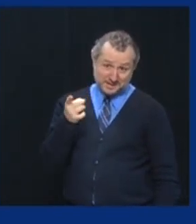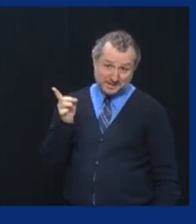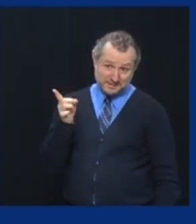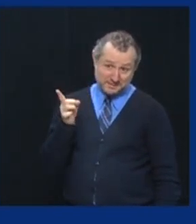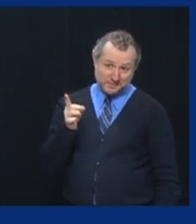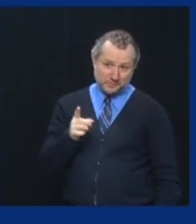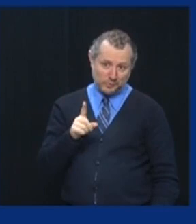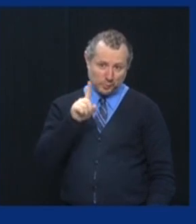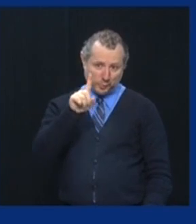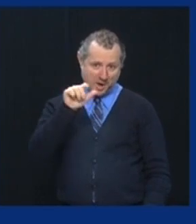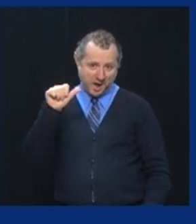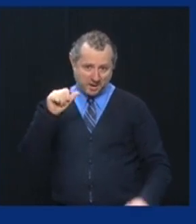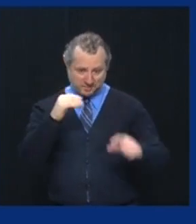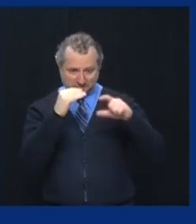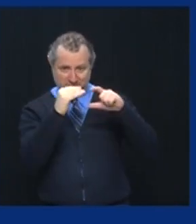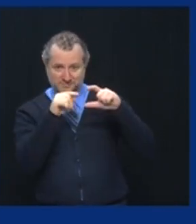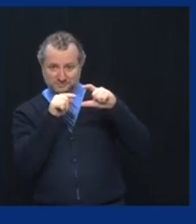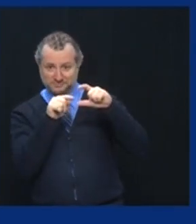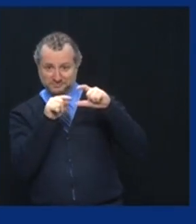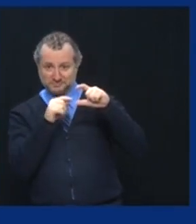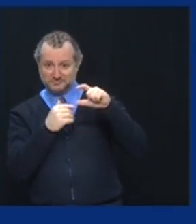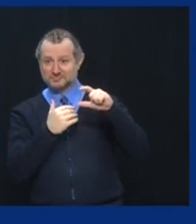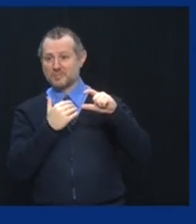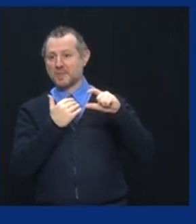is hospital healthcare workers.